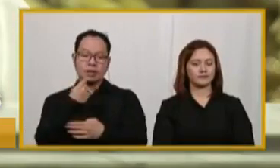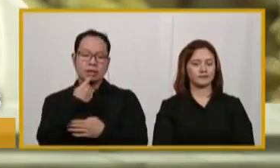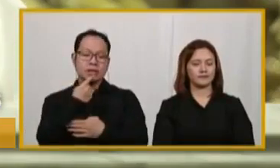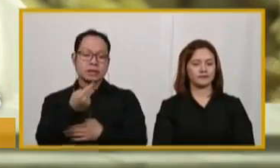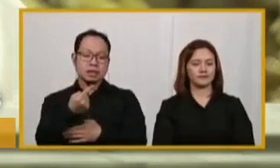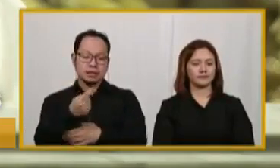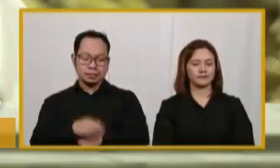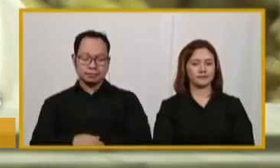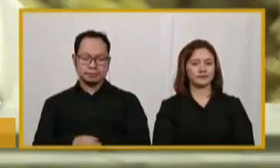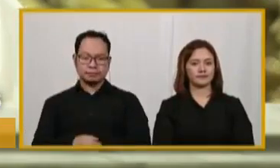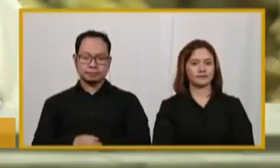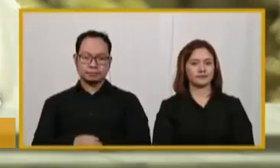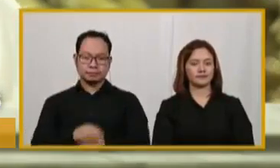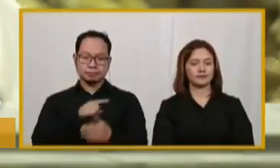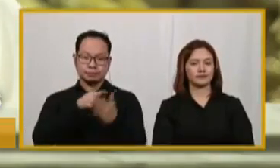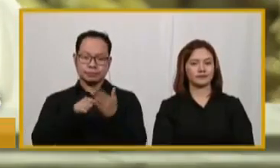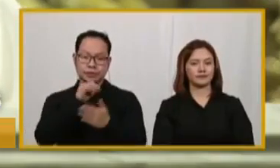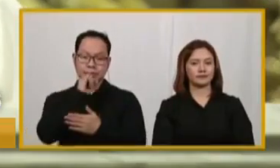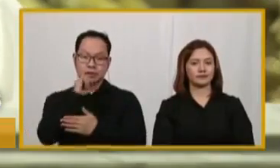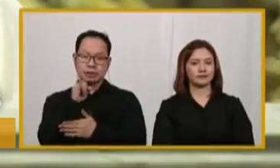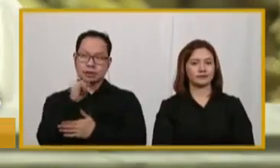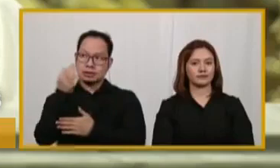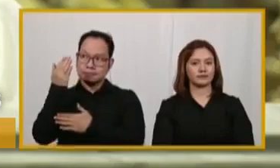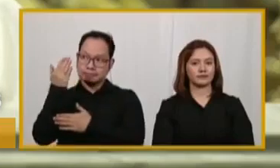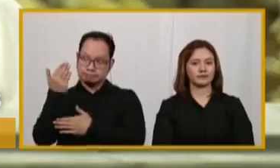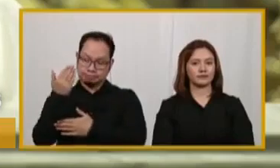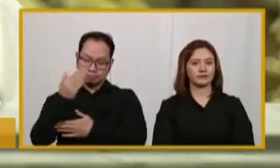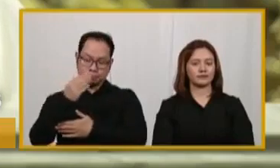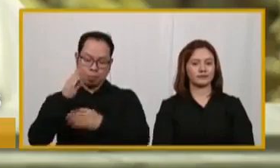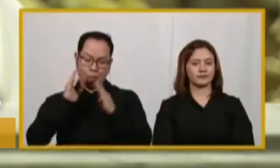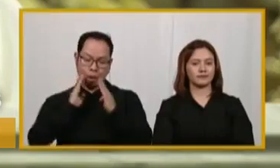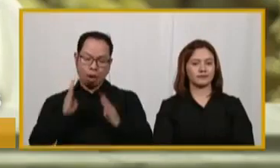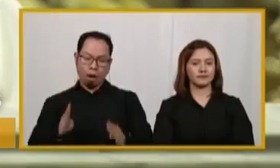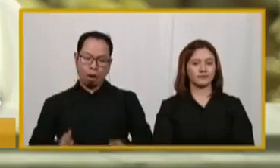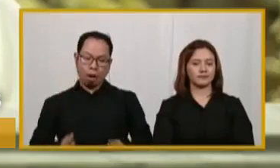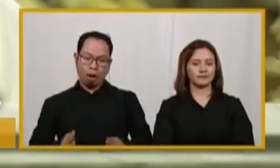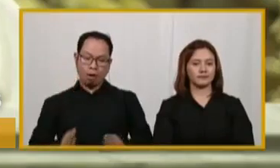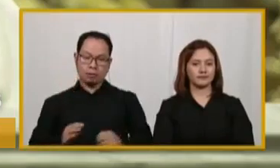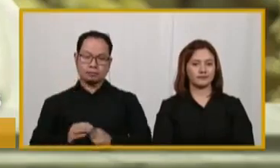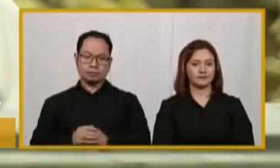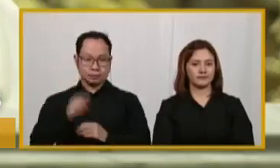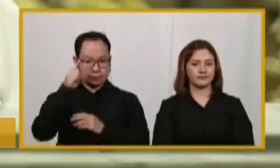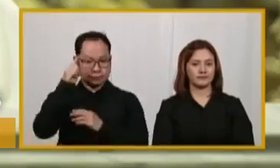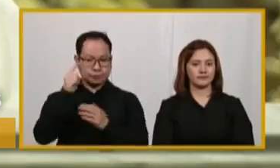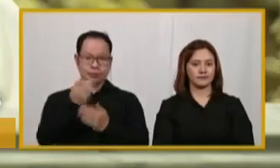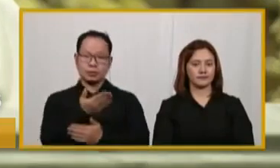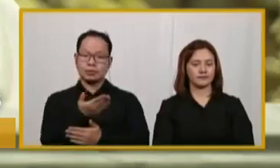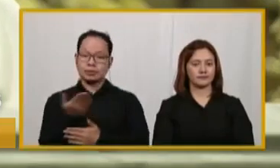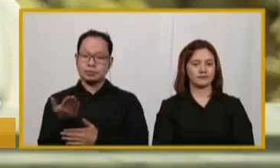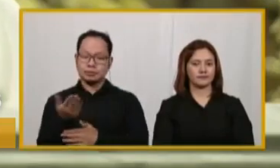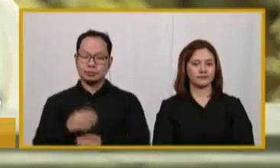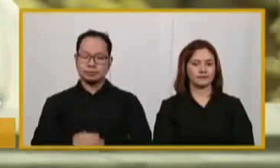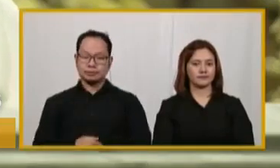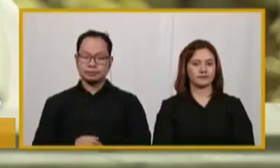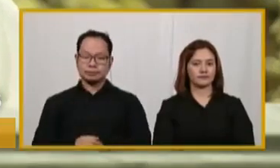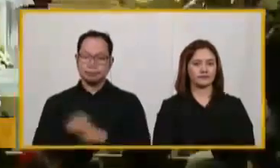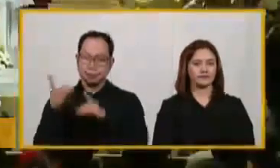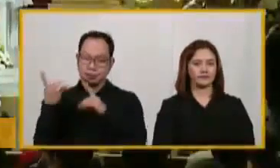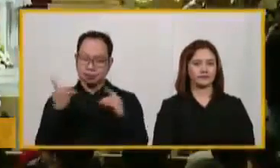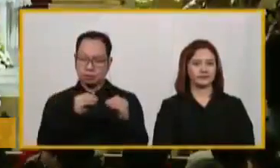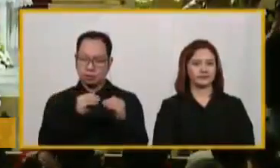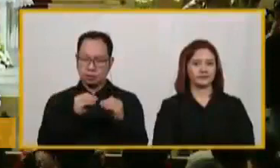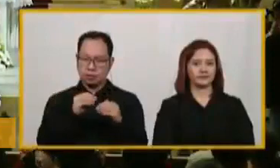said, "This is my body that is for you. Do